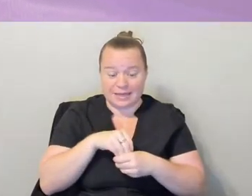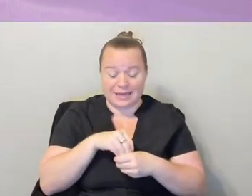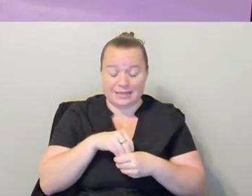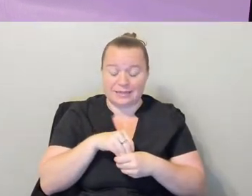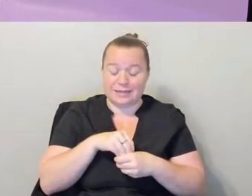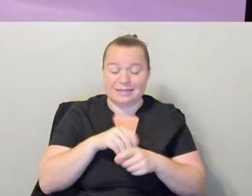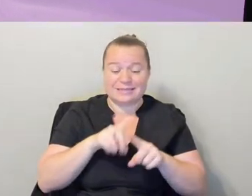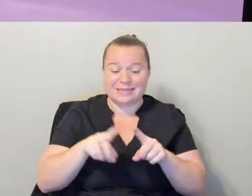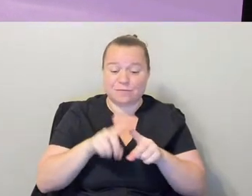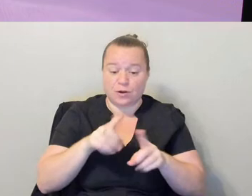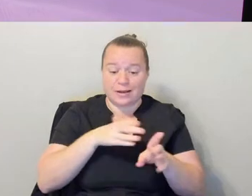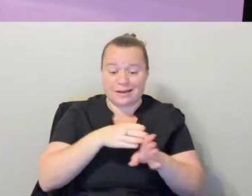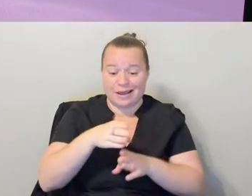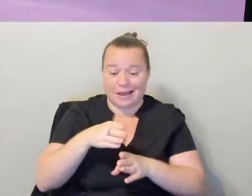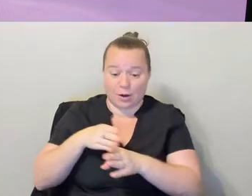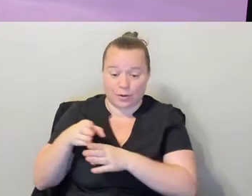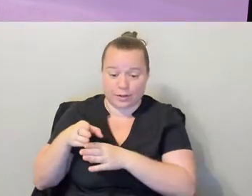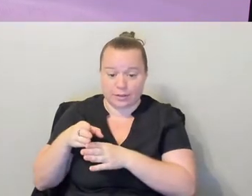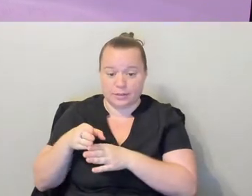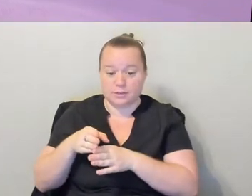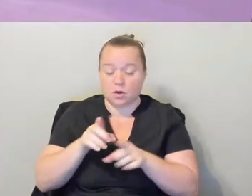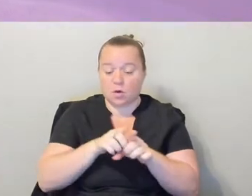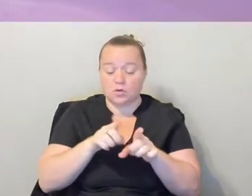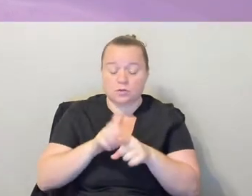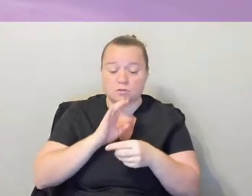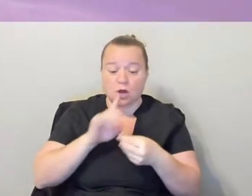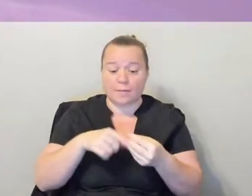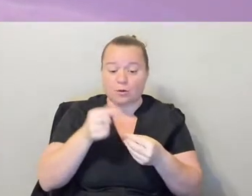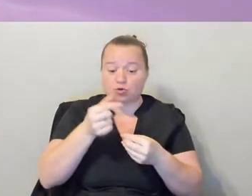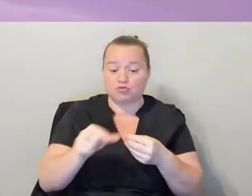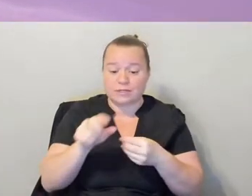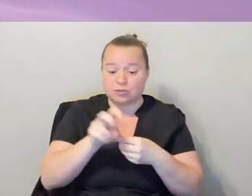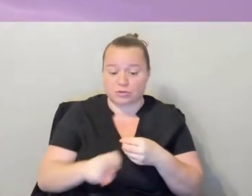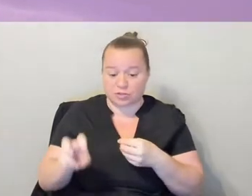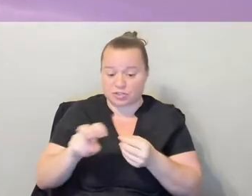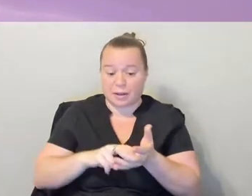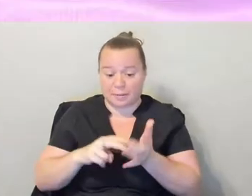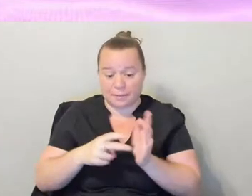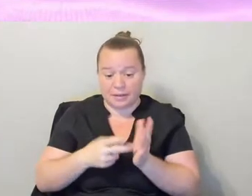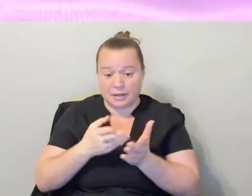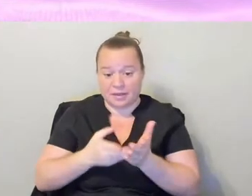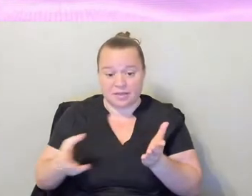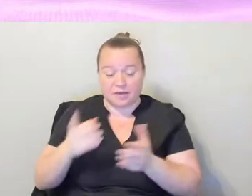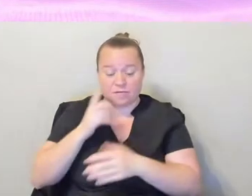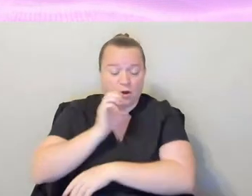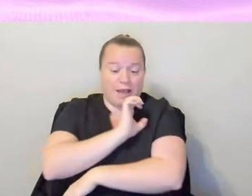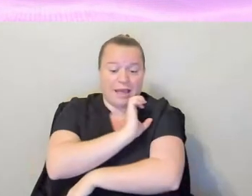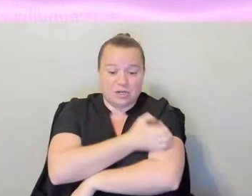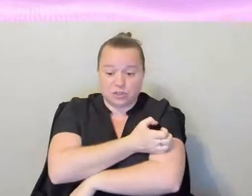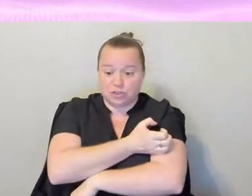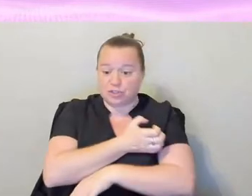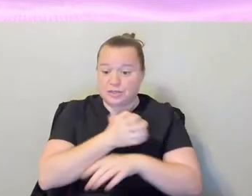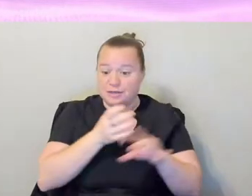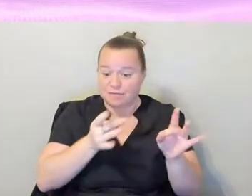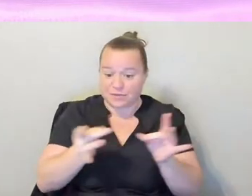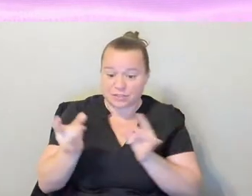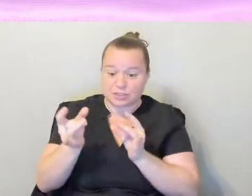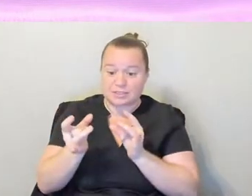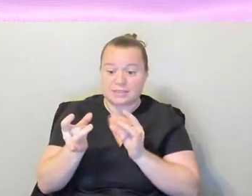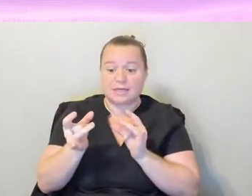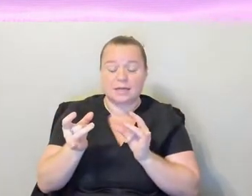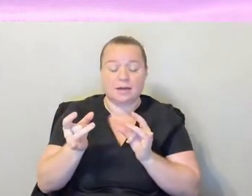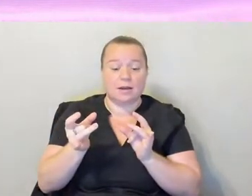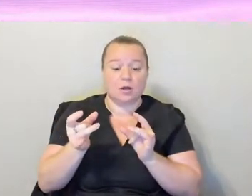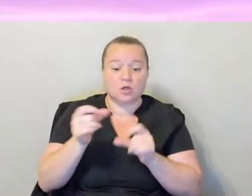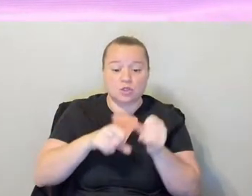instance. Also, when we talk about green transition, so there are elements linked to energy efficiency, linked to social housing,